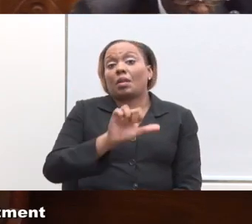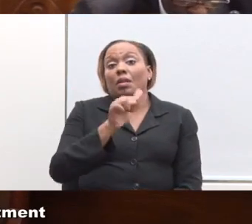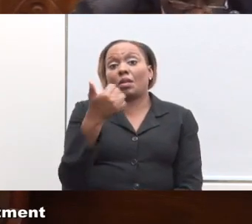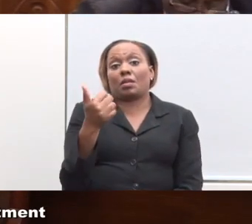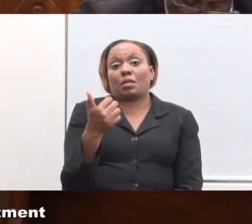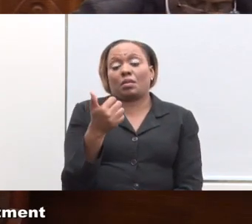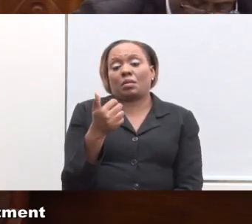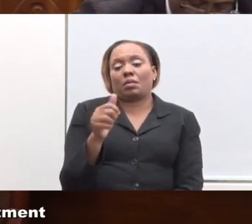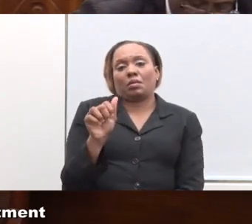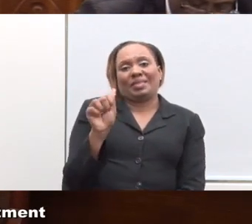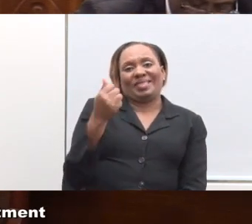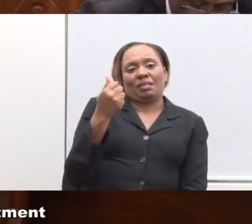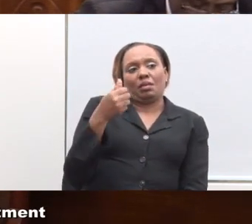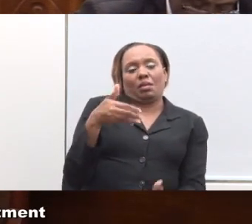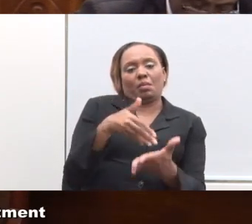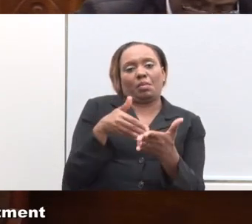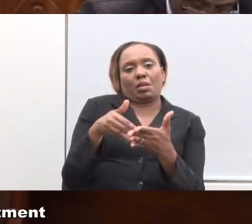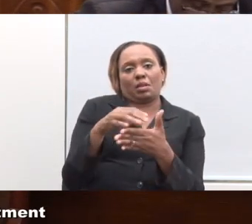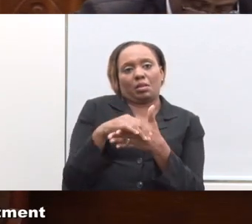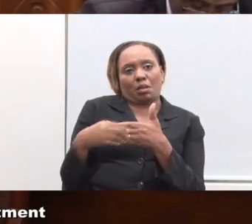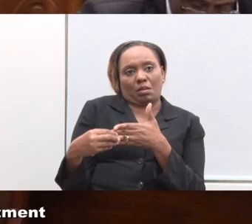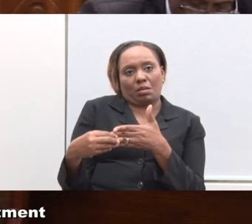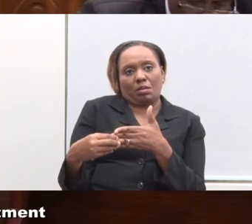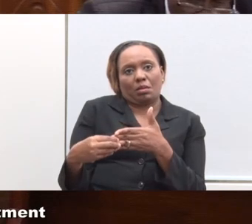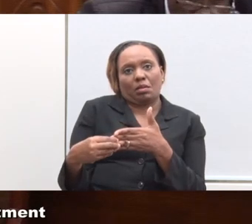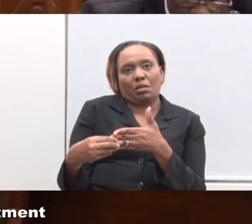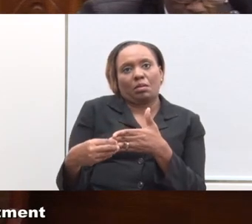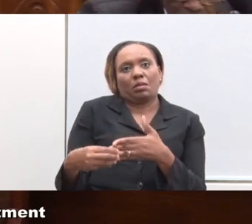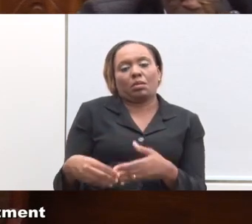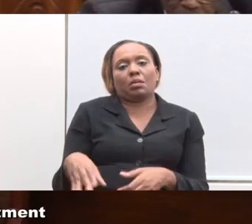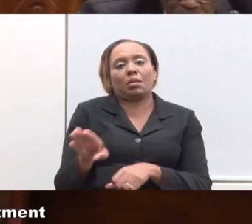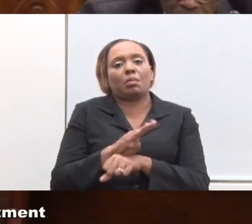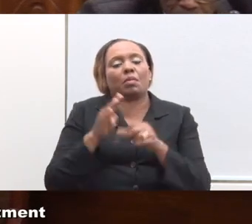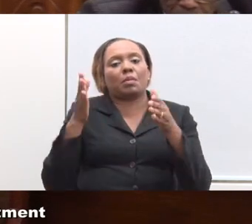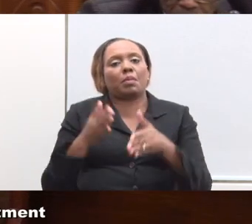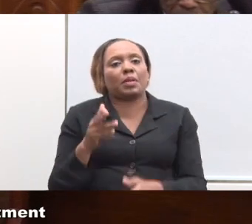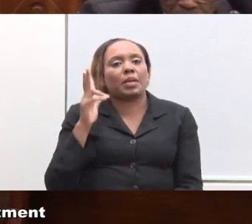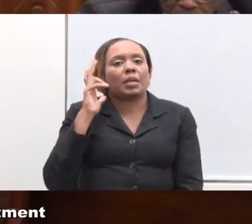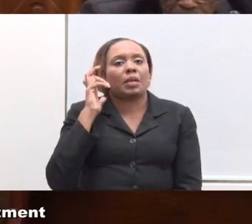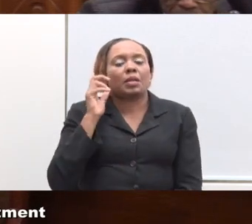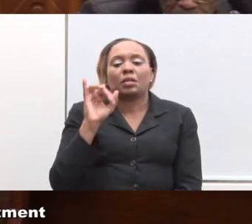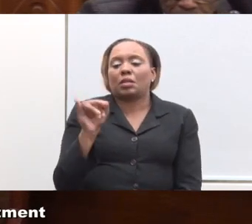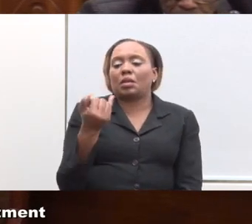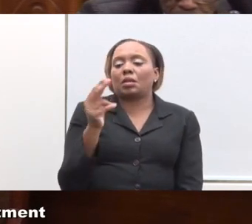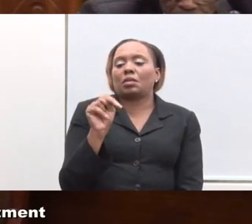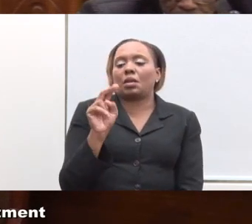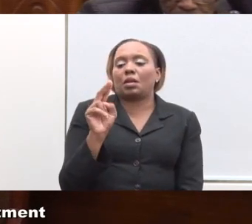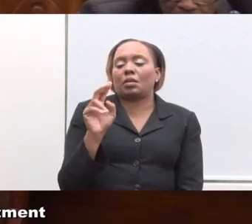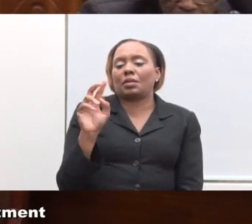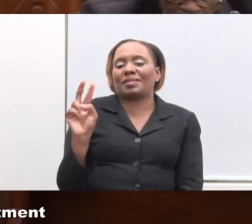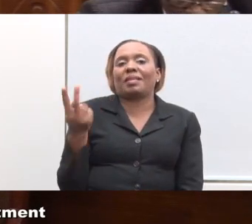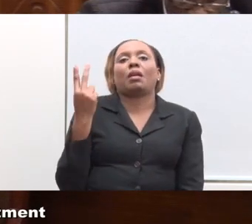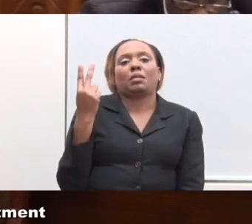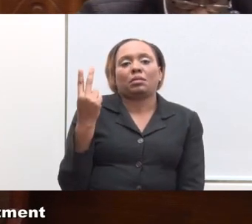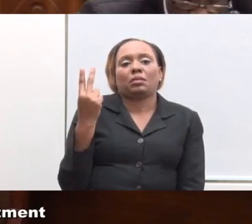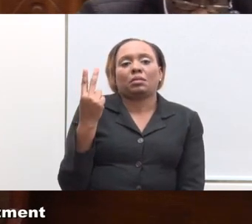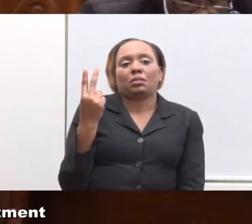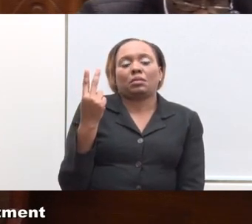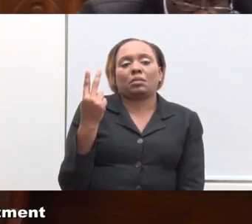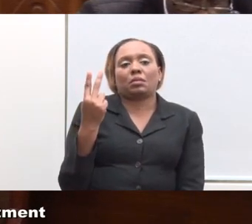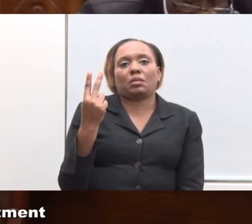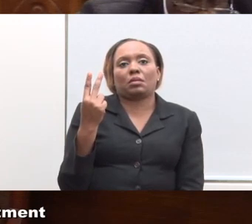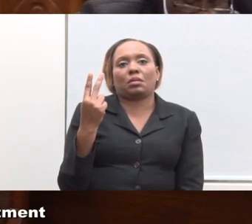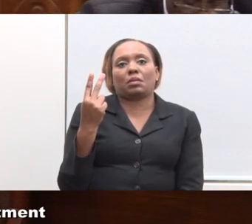Speaker, that we will be using. Barbadians would have heard me on the 2nd of January talk about the need for us to identify